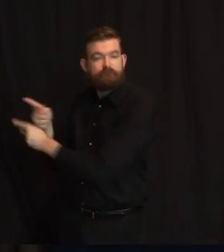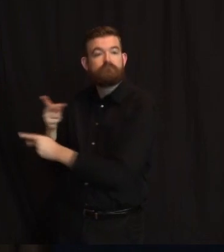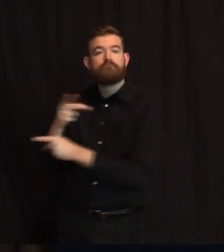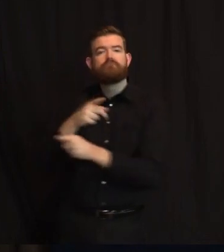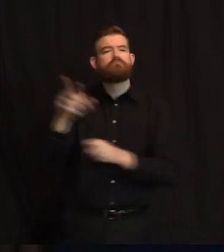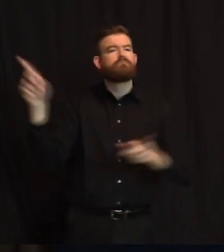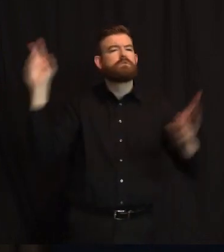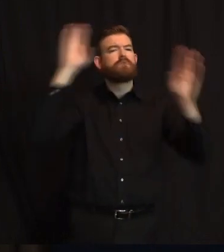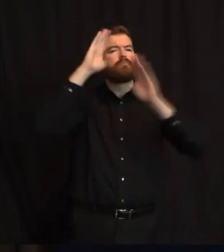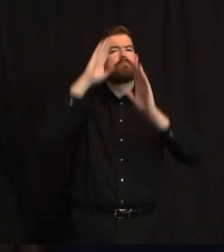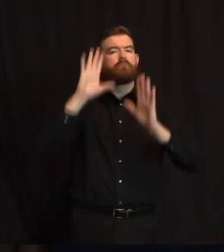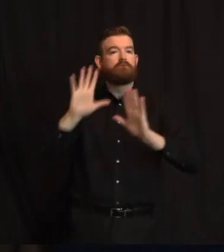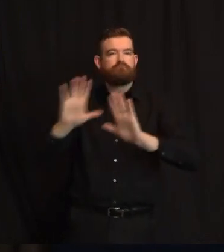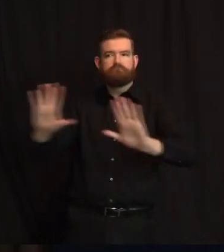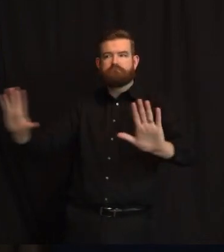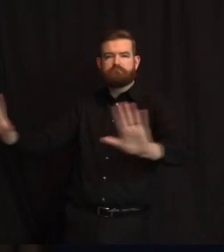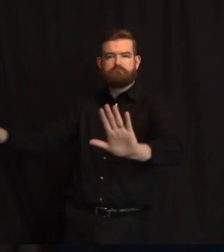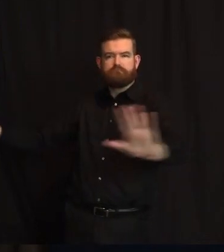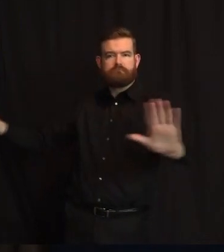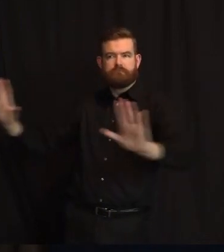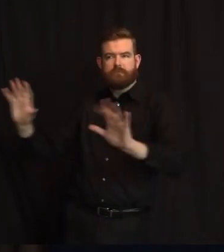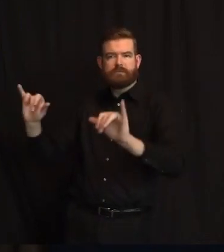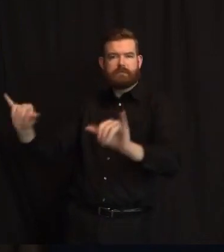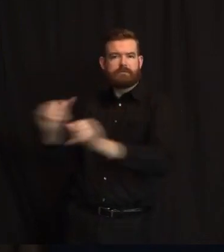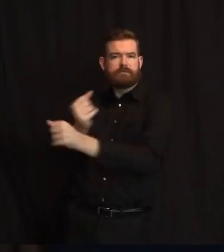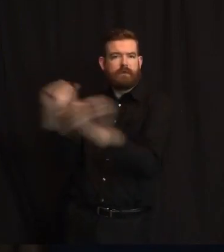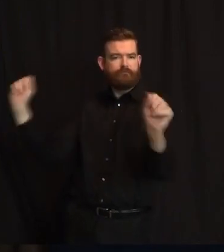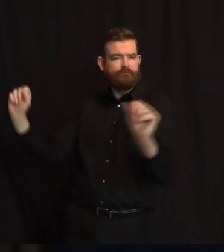our employees that are on quarantine status as well.